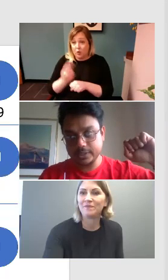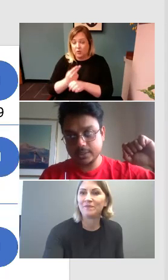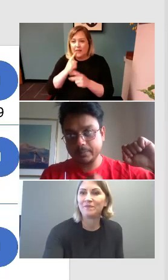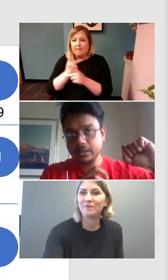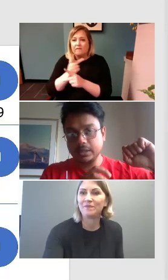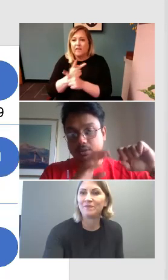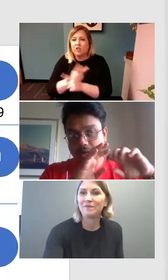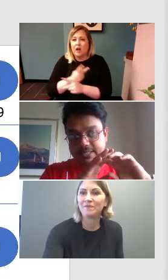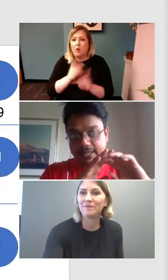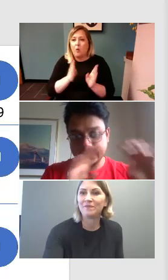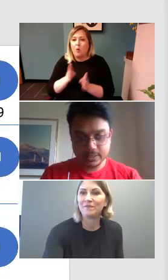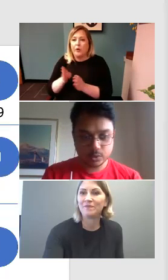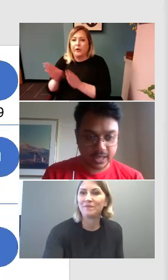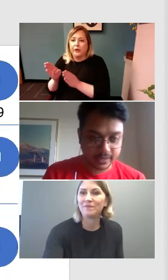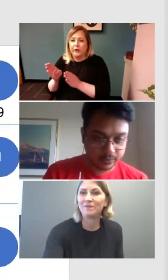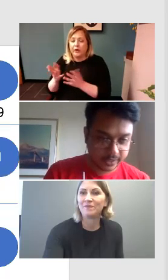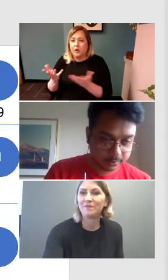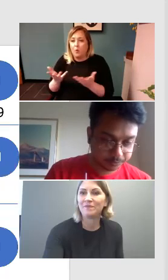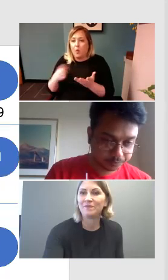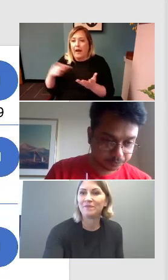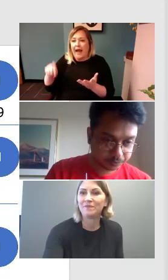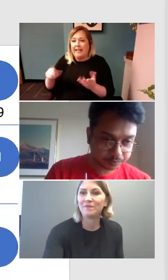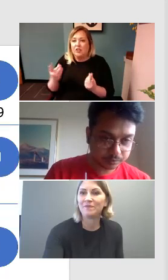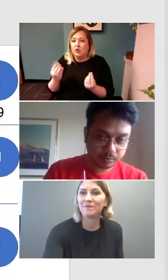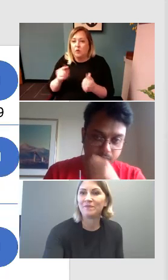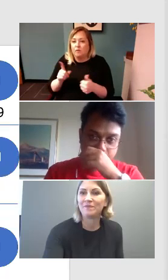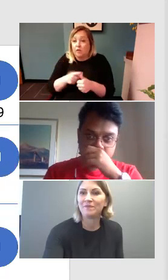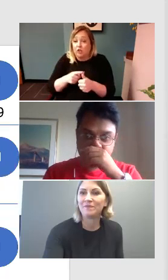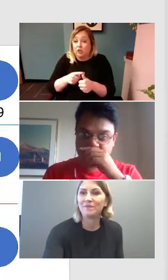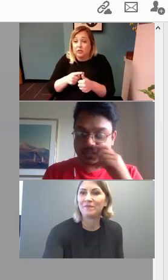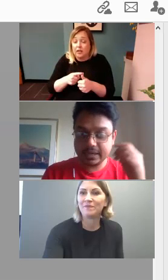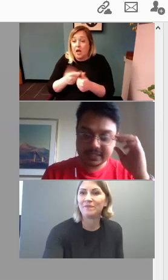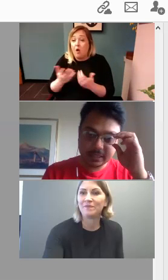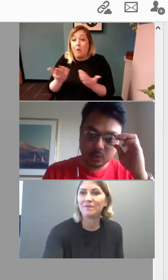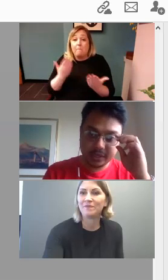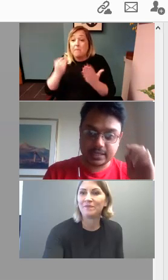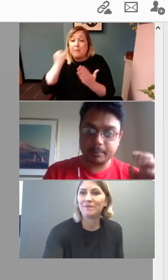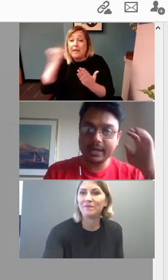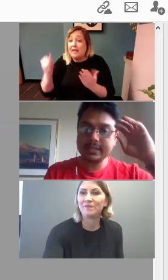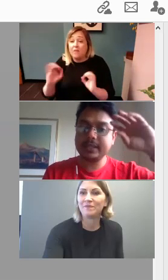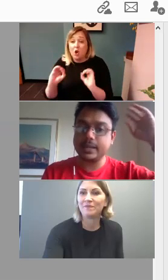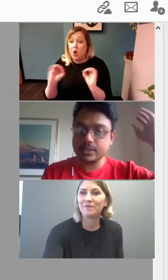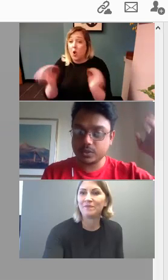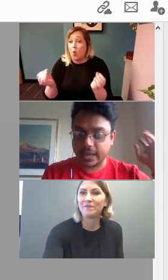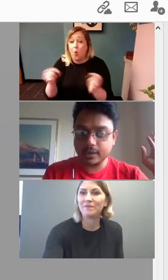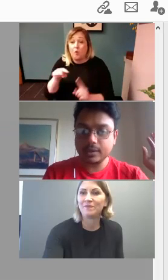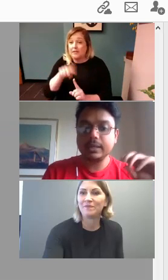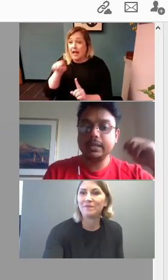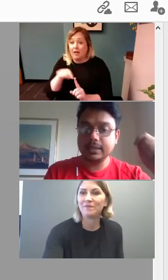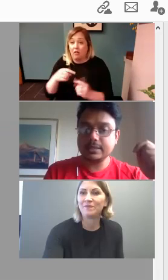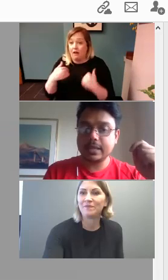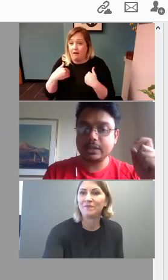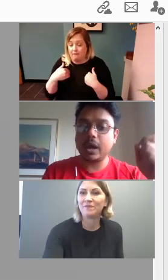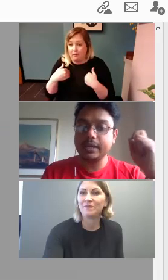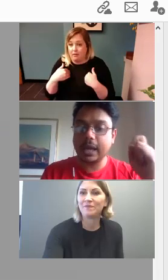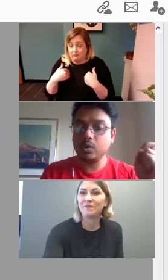to do first. So let's say that there is no cycle, right? So let's take the old example. Let's say that there is no cycle.